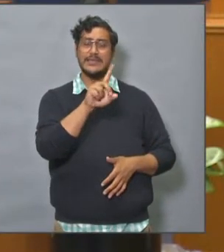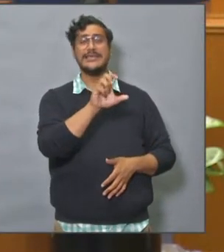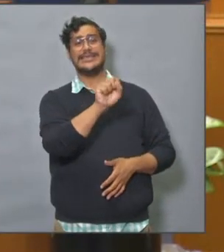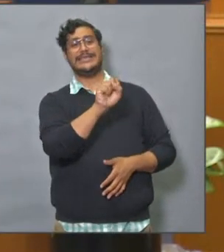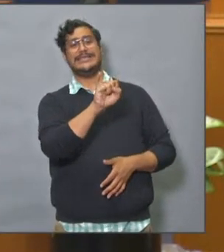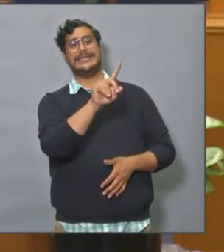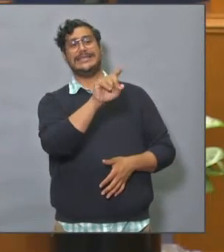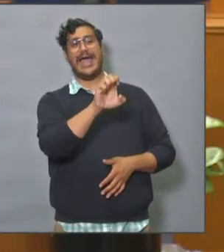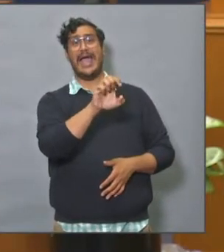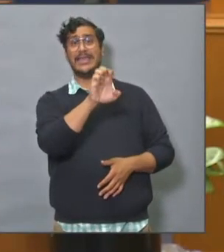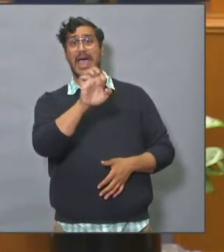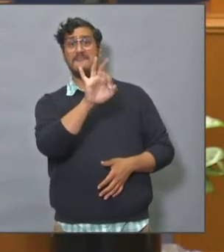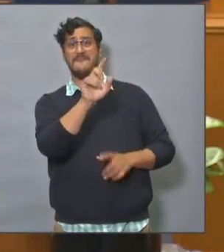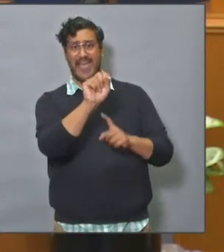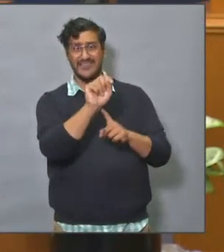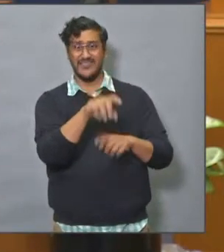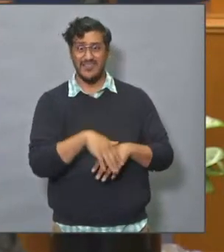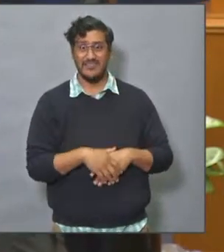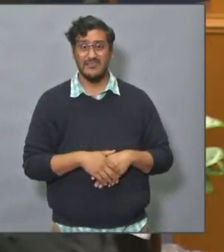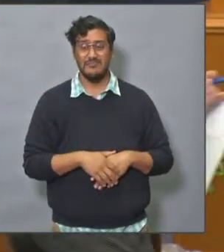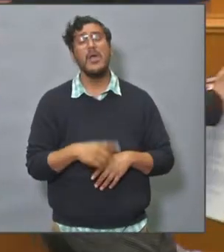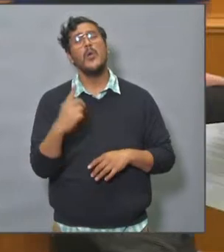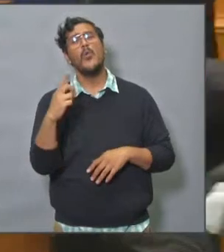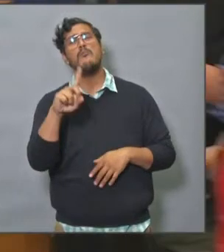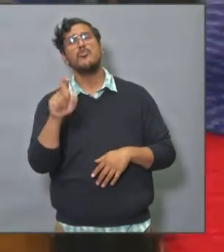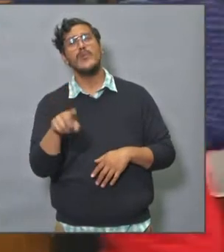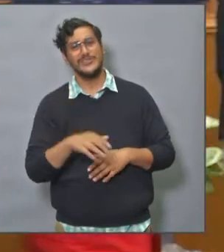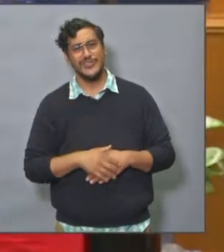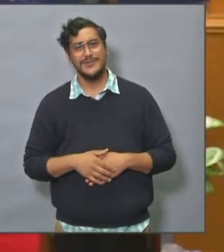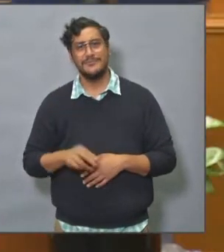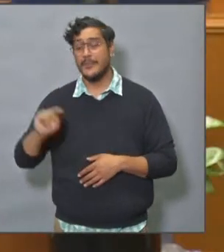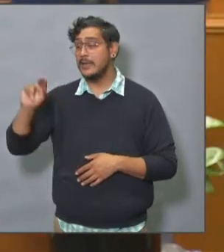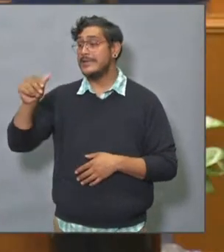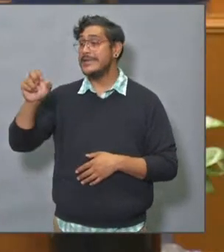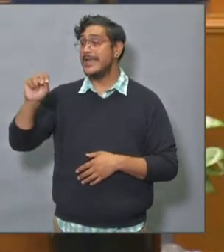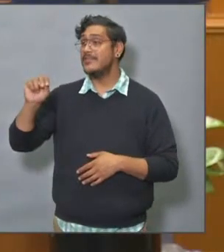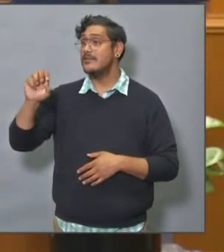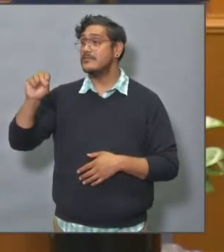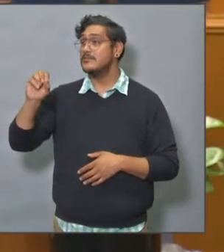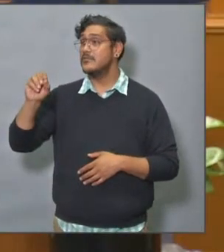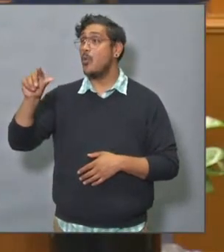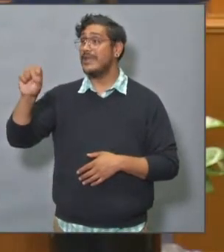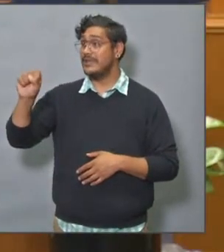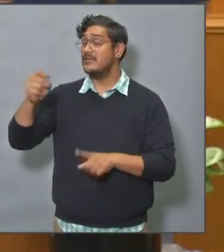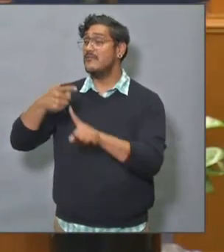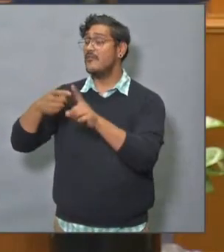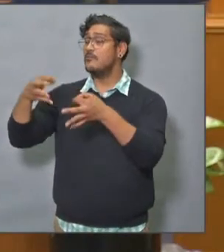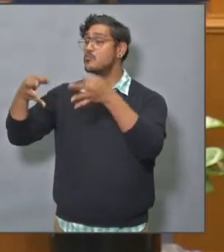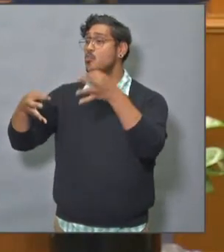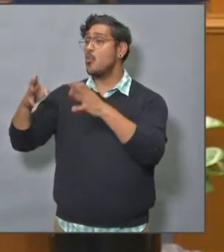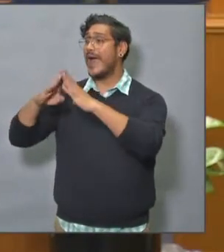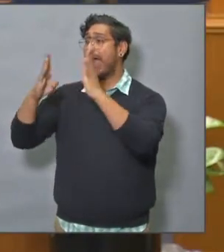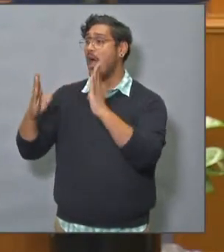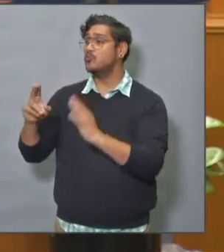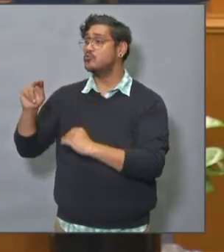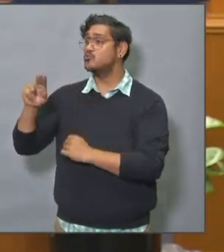one more question. Thank you. That is from Nathan Solis with Courthouse News Service. Please go